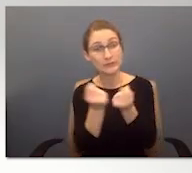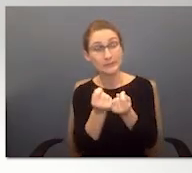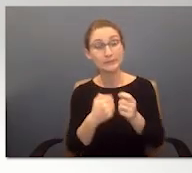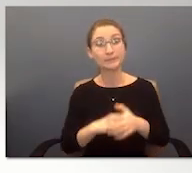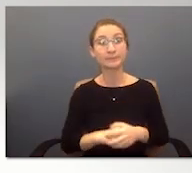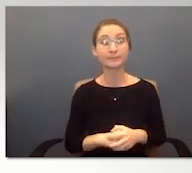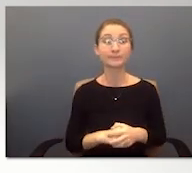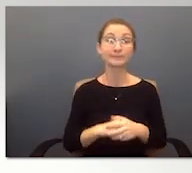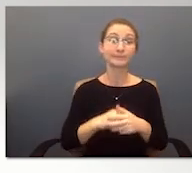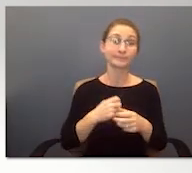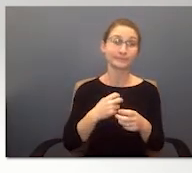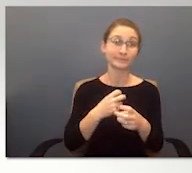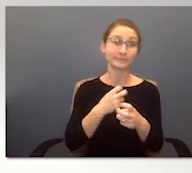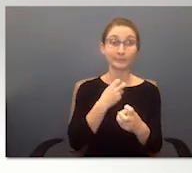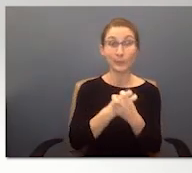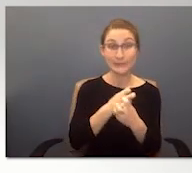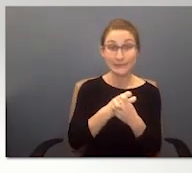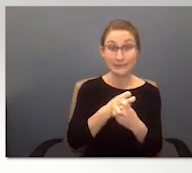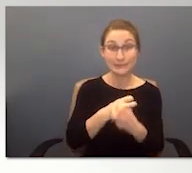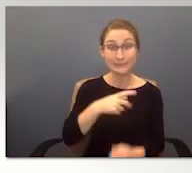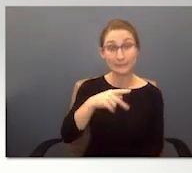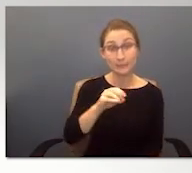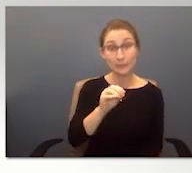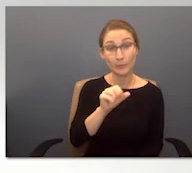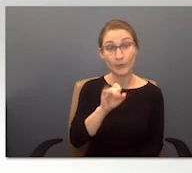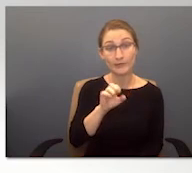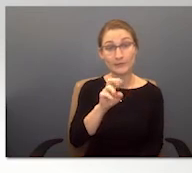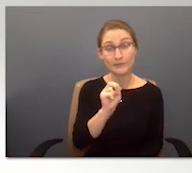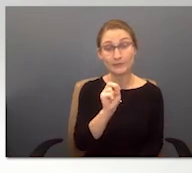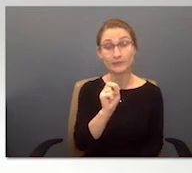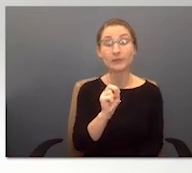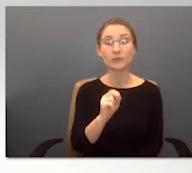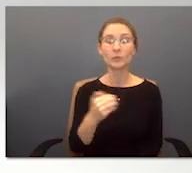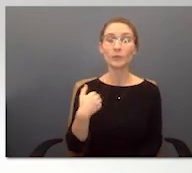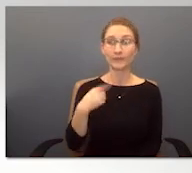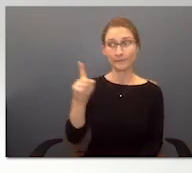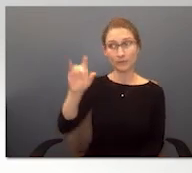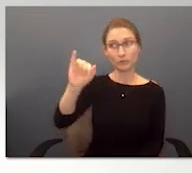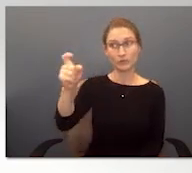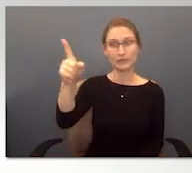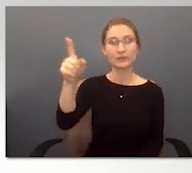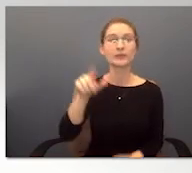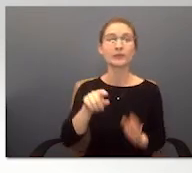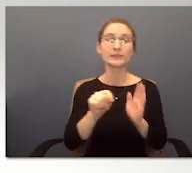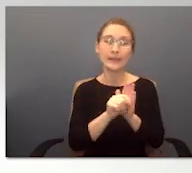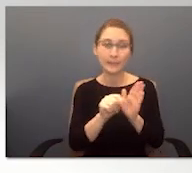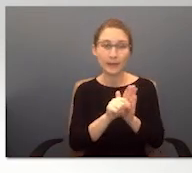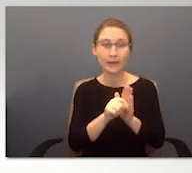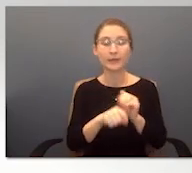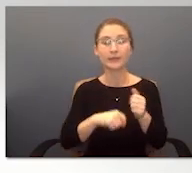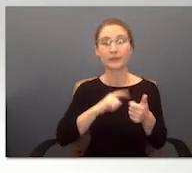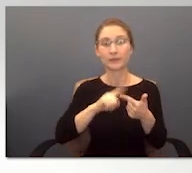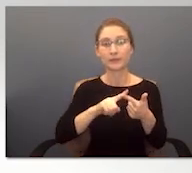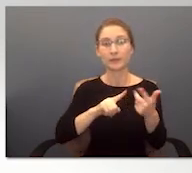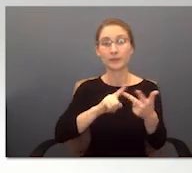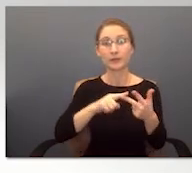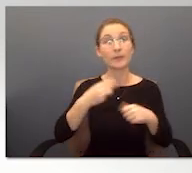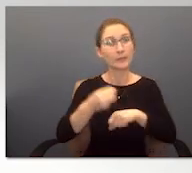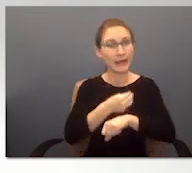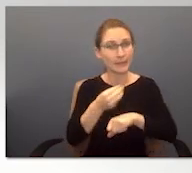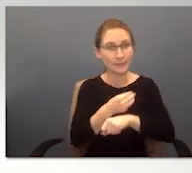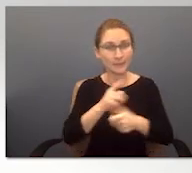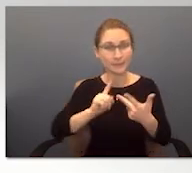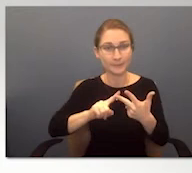poison information center network. So all 3 poison control centers in the state. We have 1 in Jacksonville, 1 in Tampa, and 1